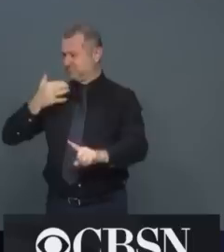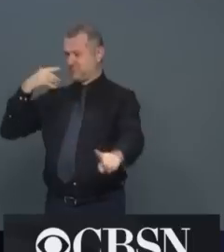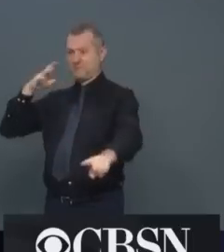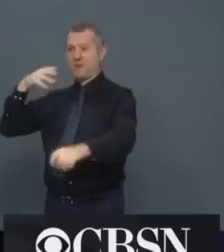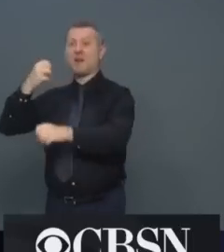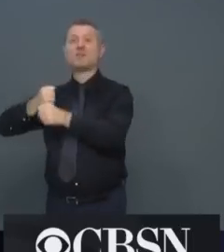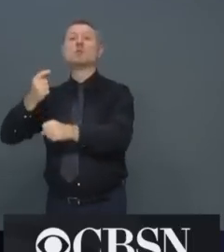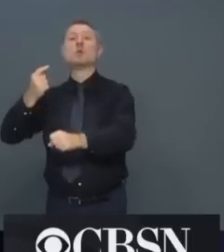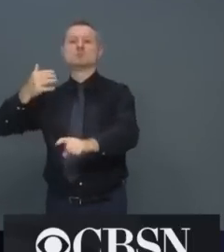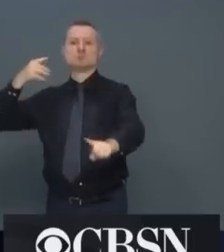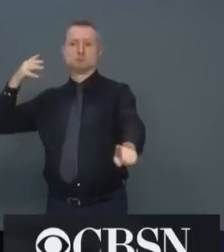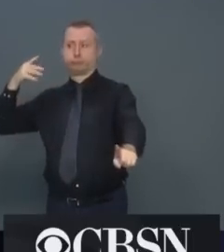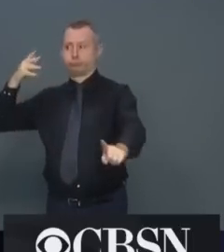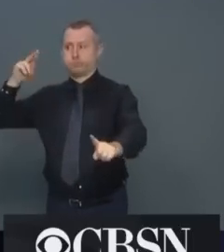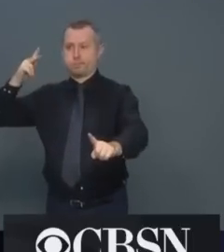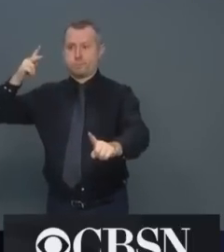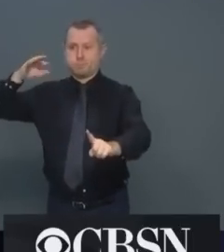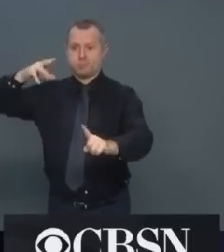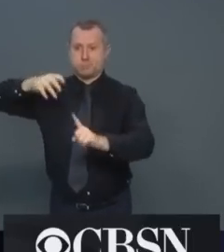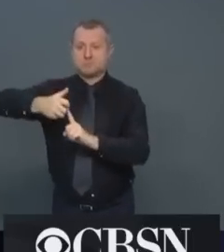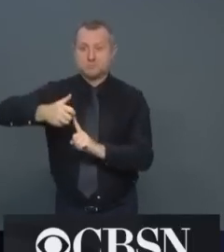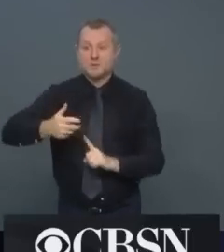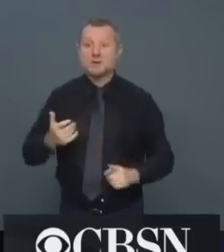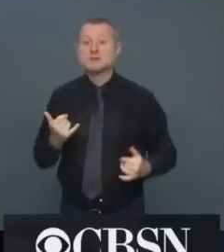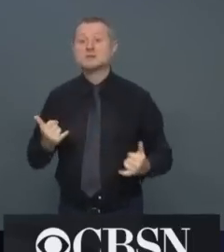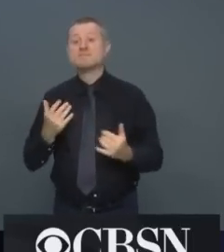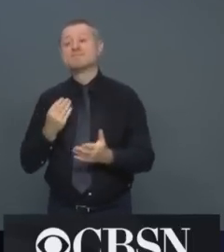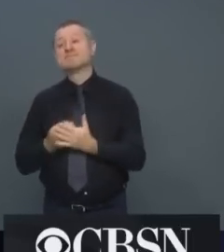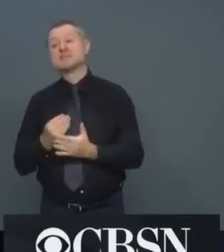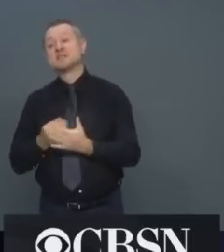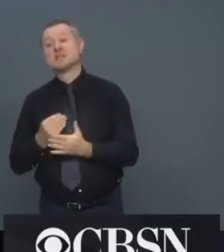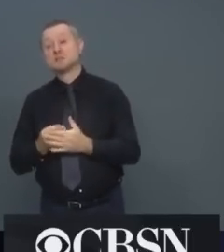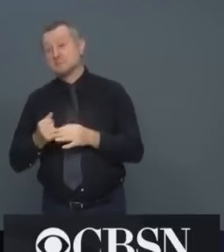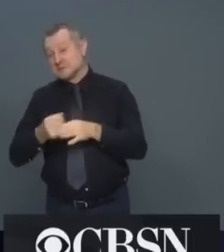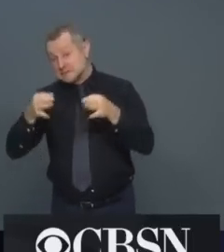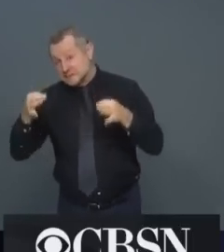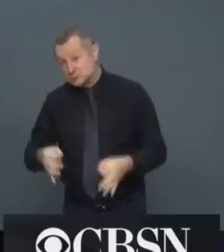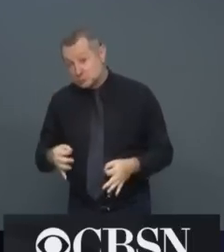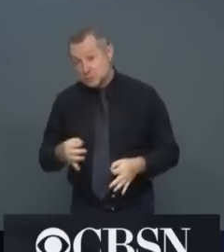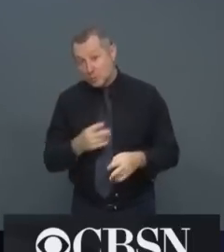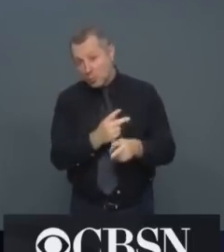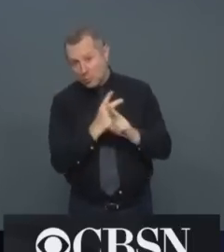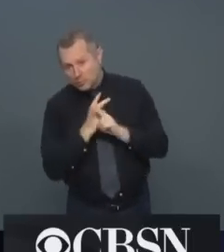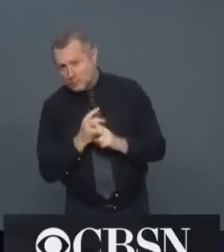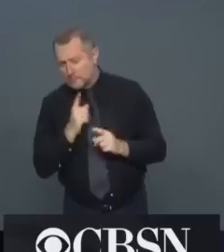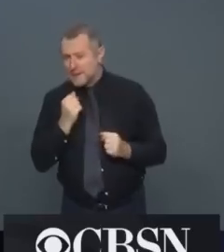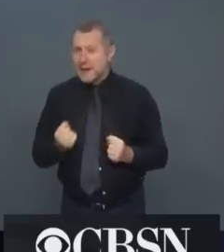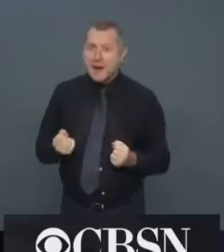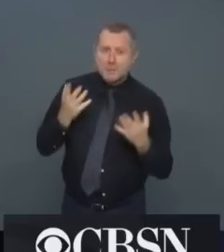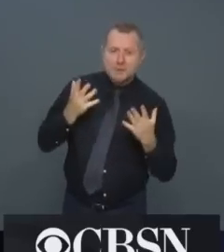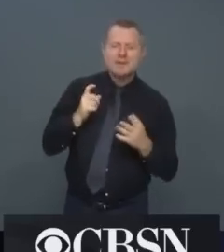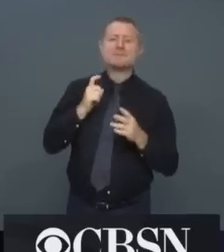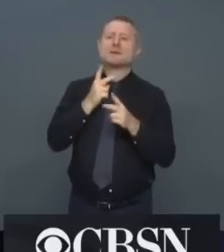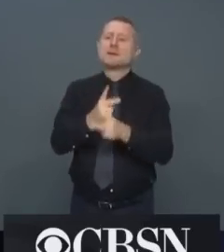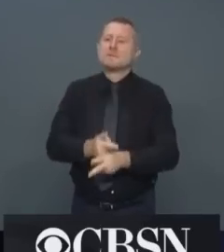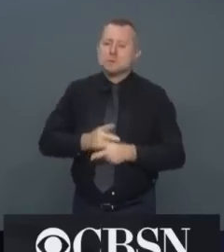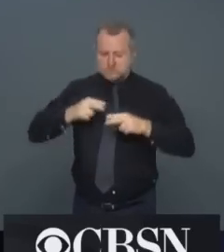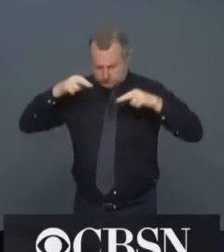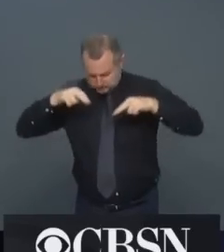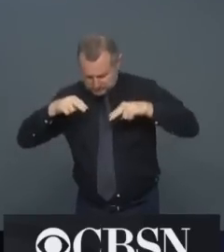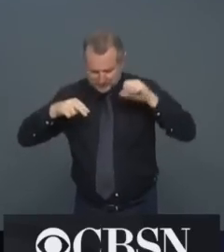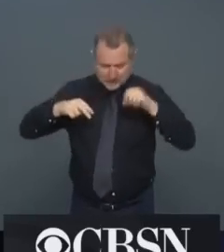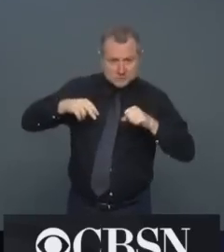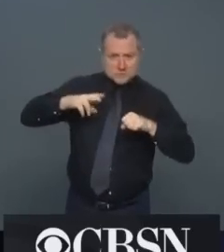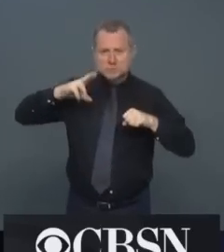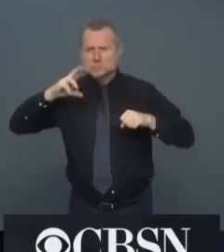these financial decisions would have to be very carefully scrutinized. Also, you'd want to ask a jurisdiction,